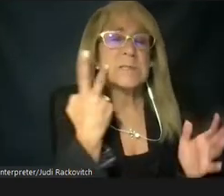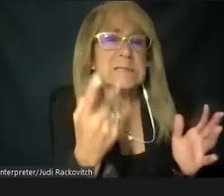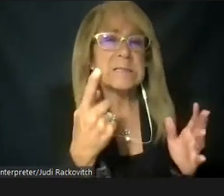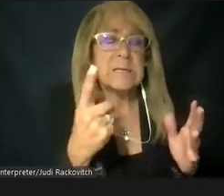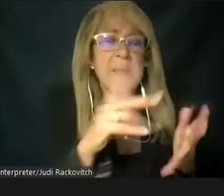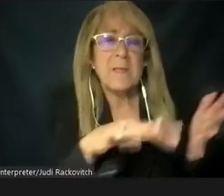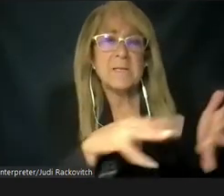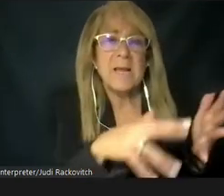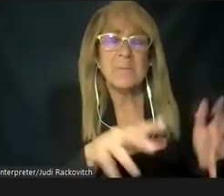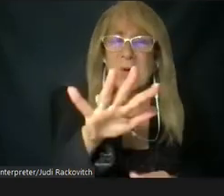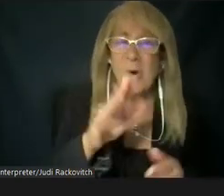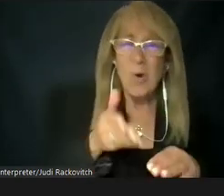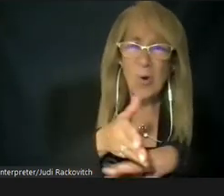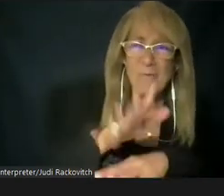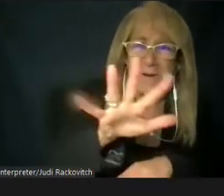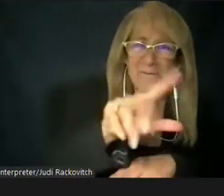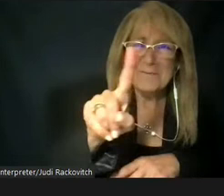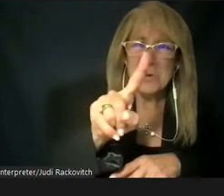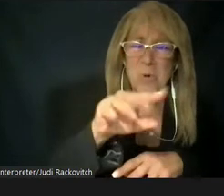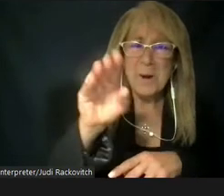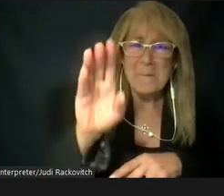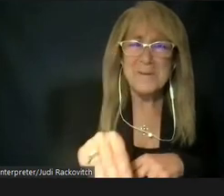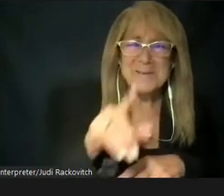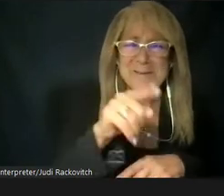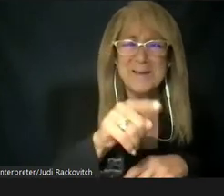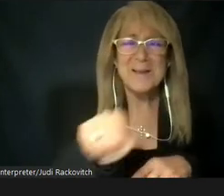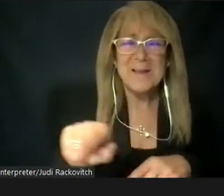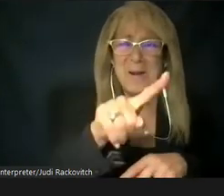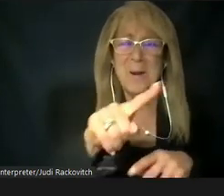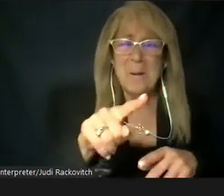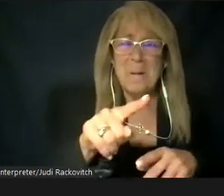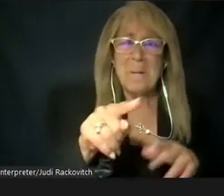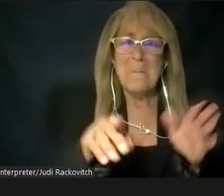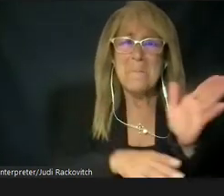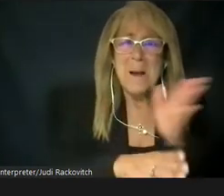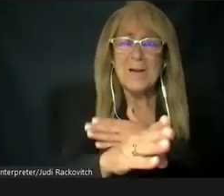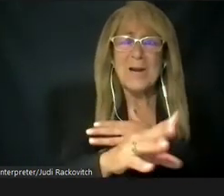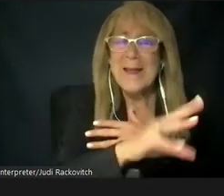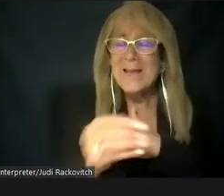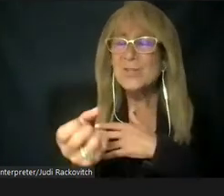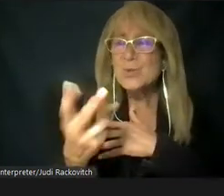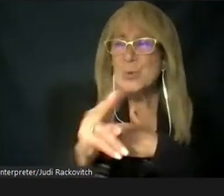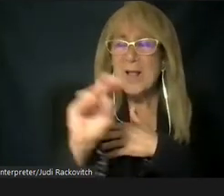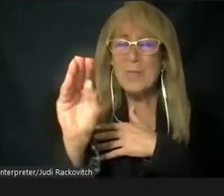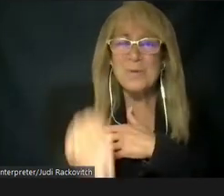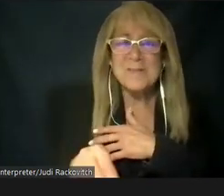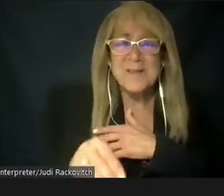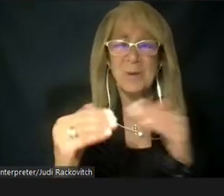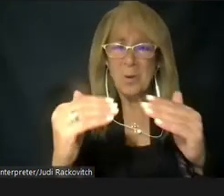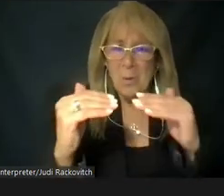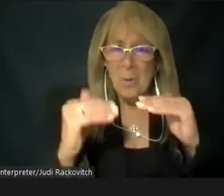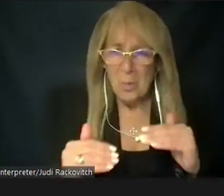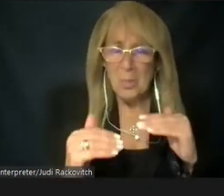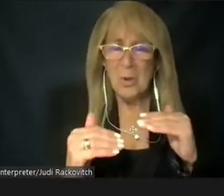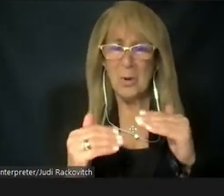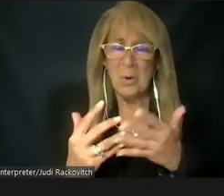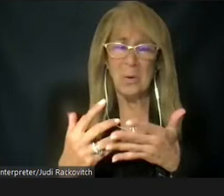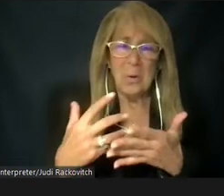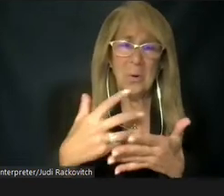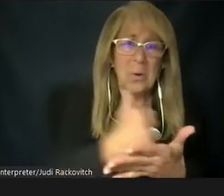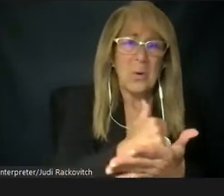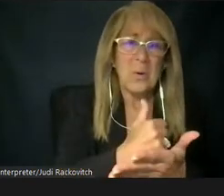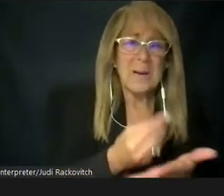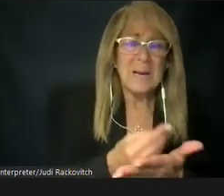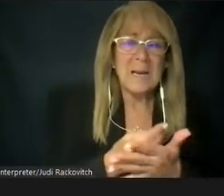51% of our study area population is considered minority, and over 12% is considered low-income. I'll drill down on this